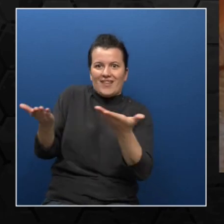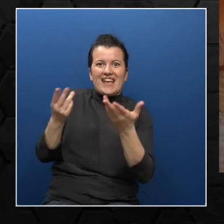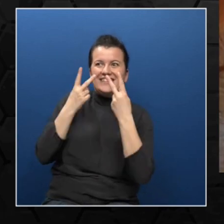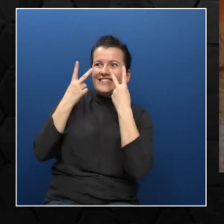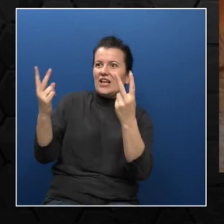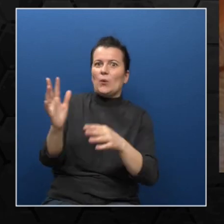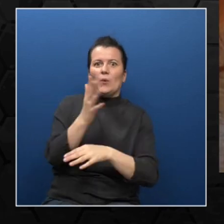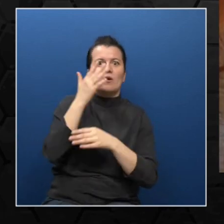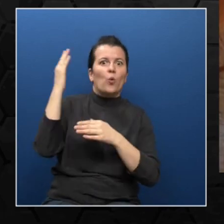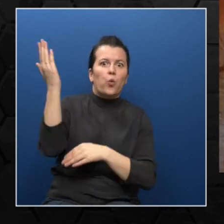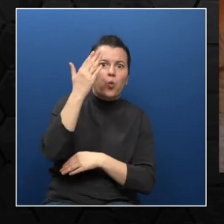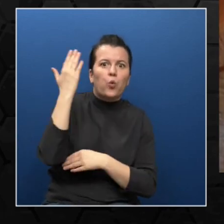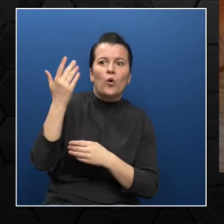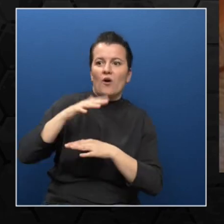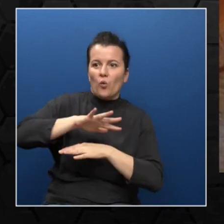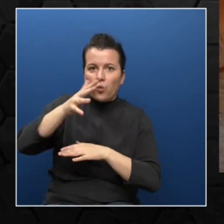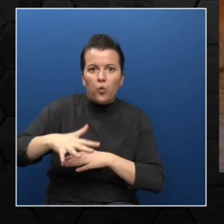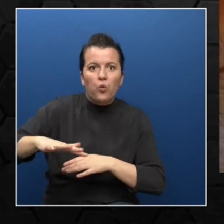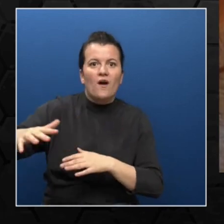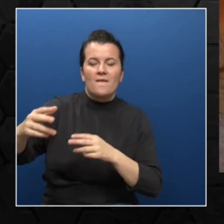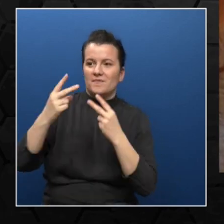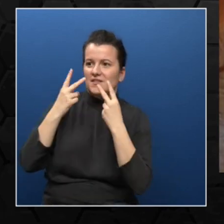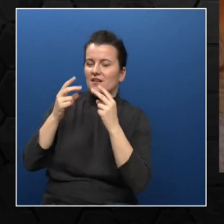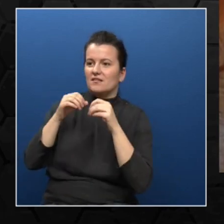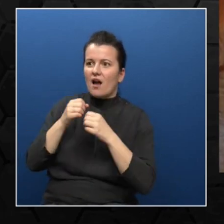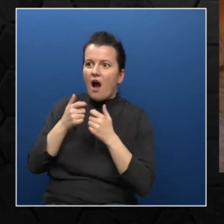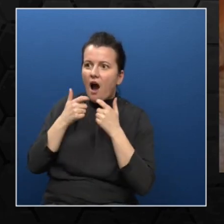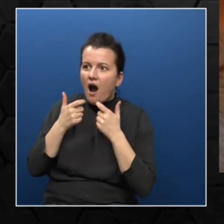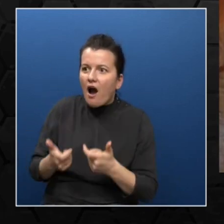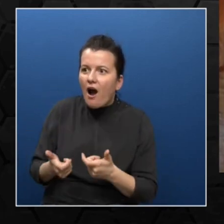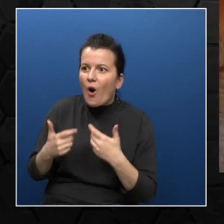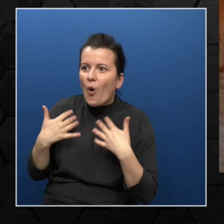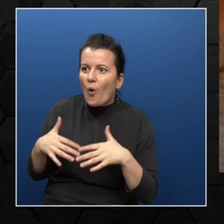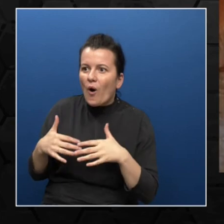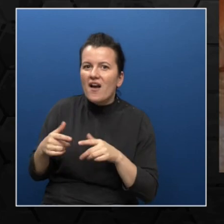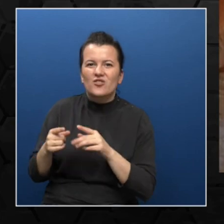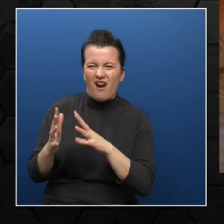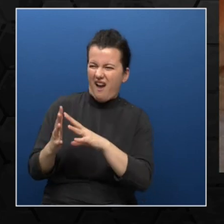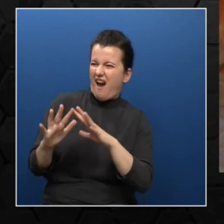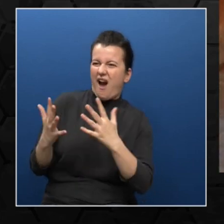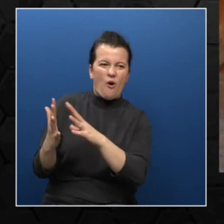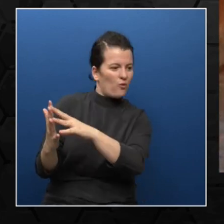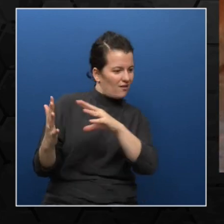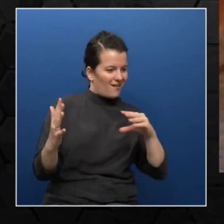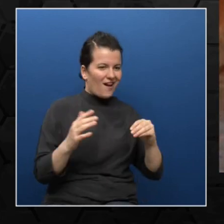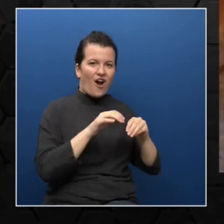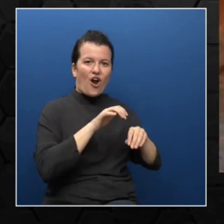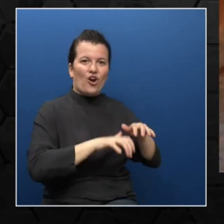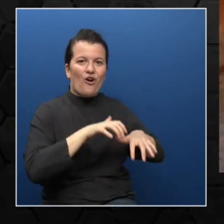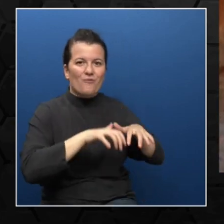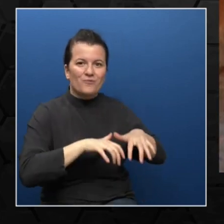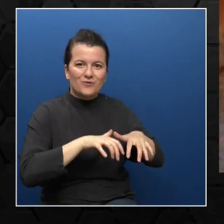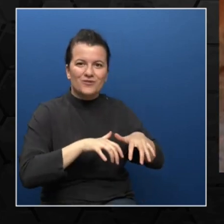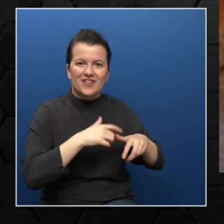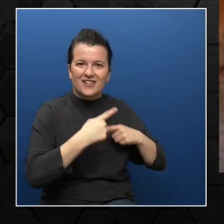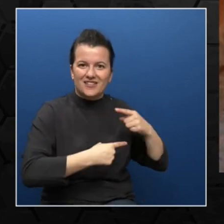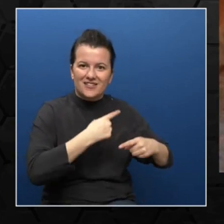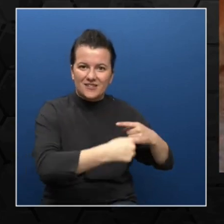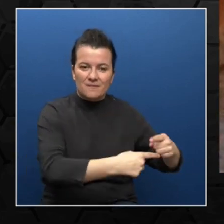it's really interesting and it's really fascinating. So I'm sure as a beginner trying to search by themselves, I'm sure they would gain a